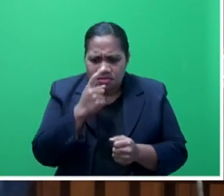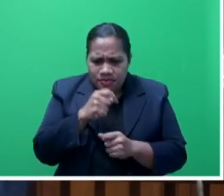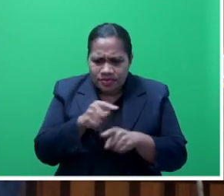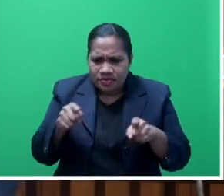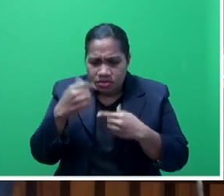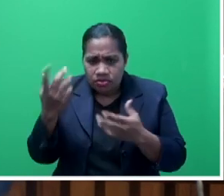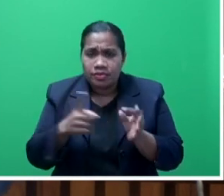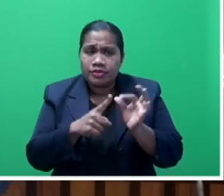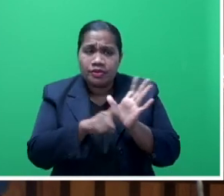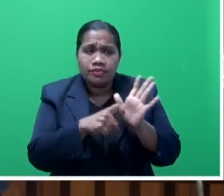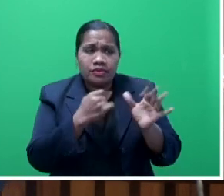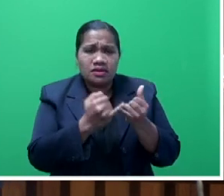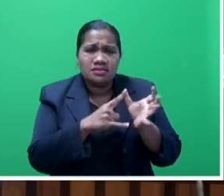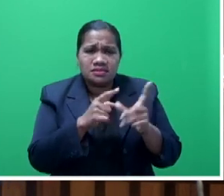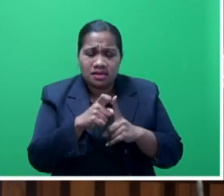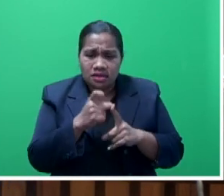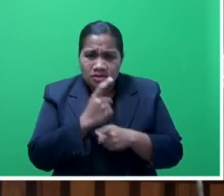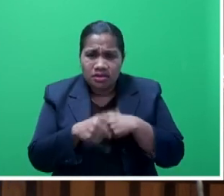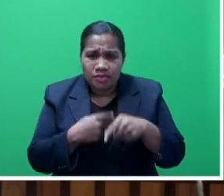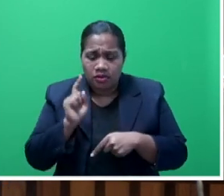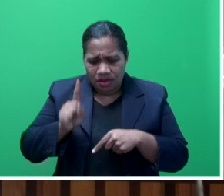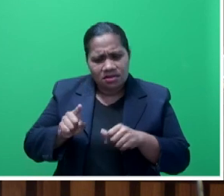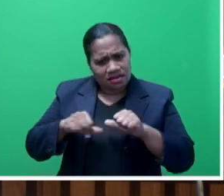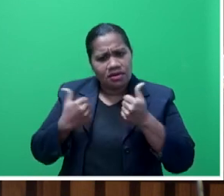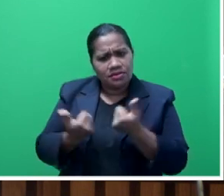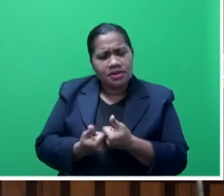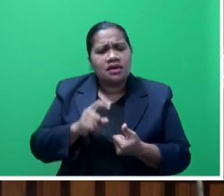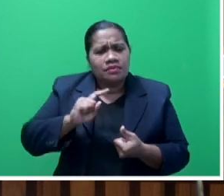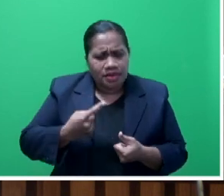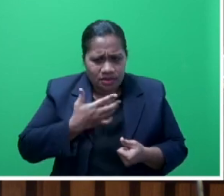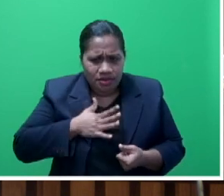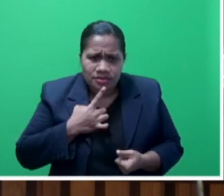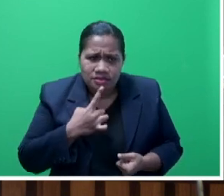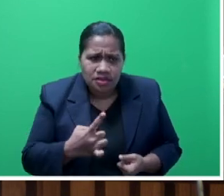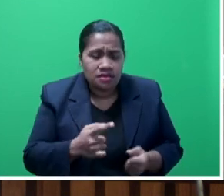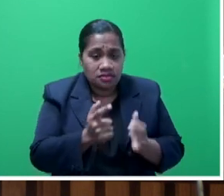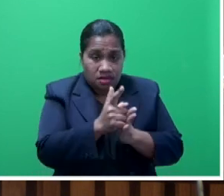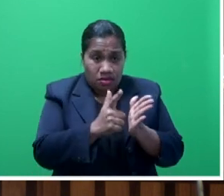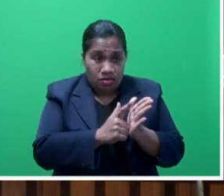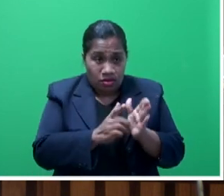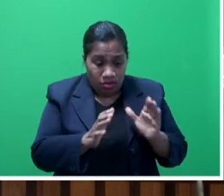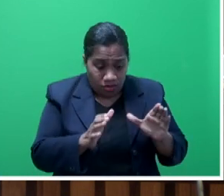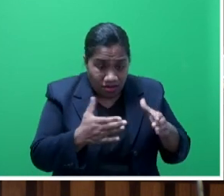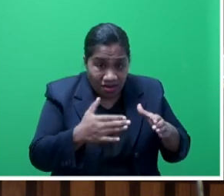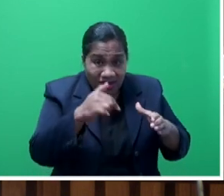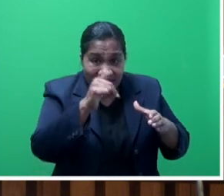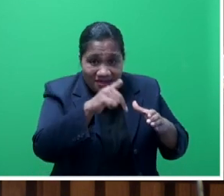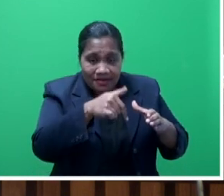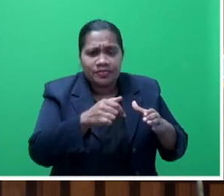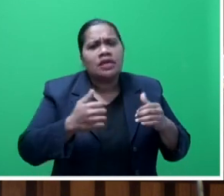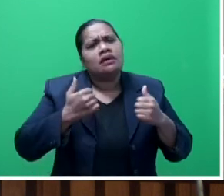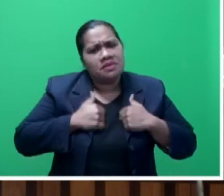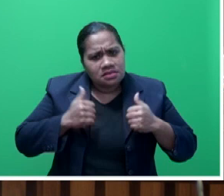about are the ones who are aggrieved by this. But let me also tell you, some of these law firm practitioners actually participated in the World